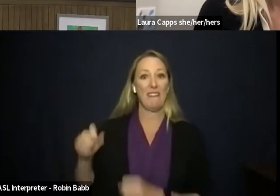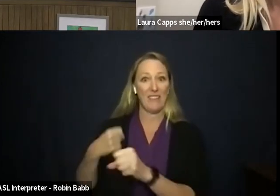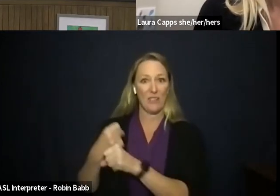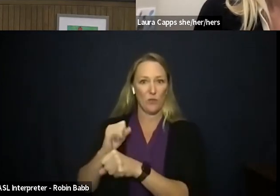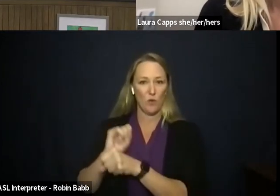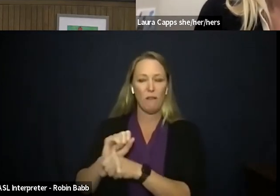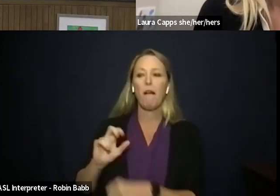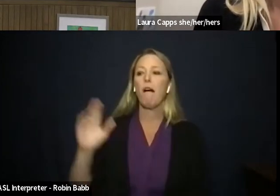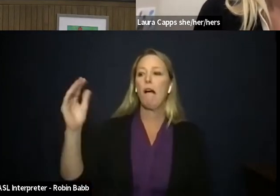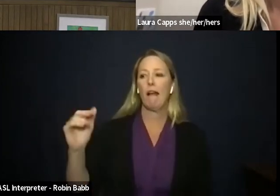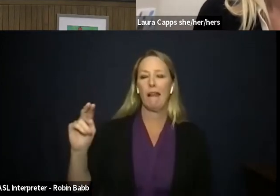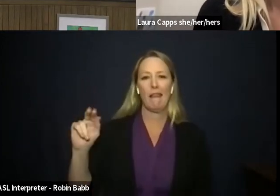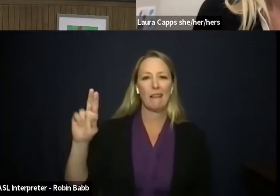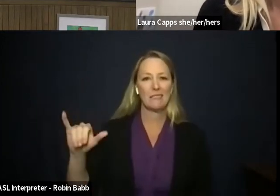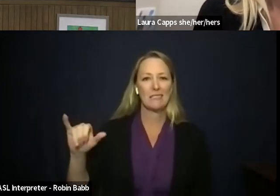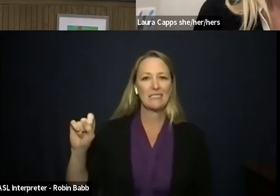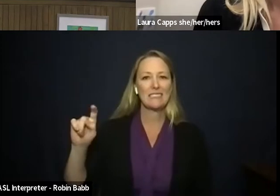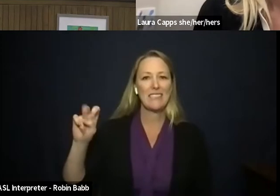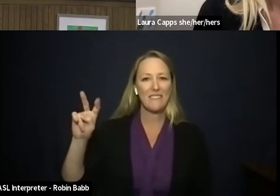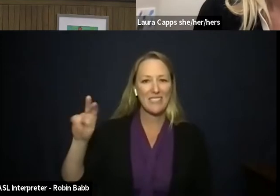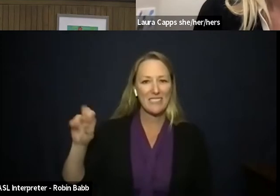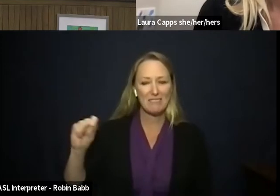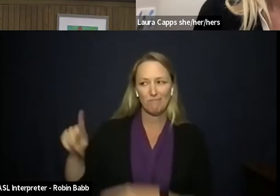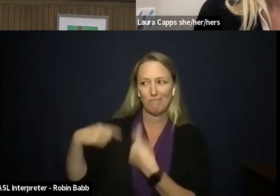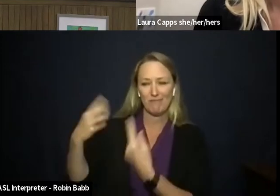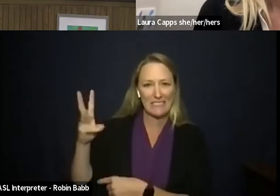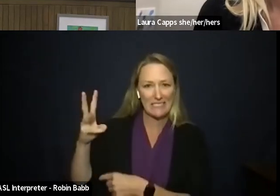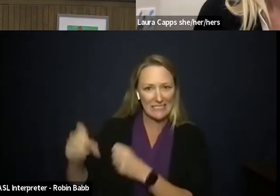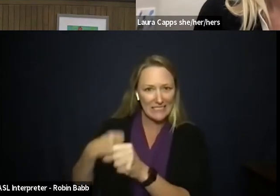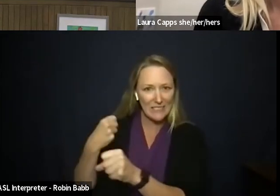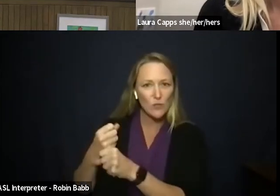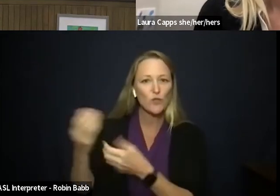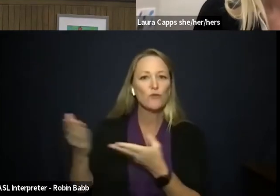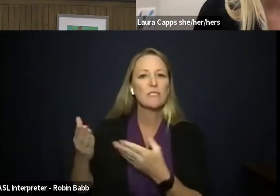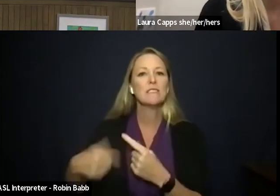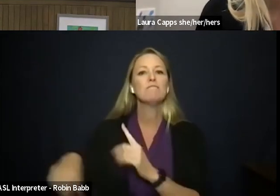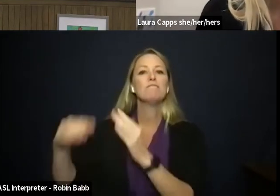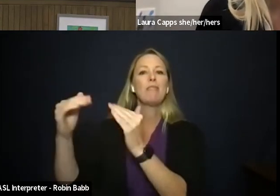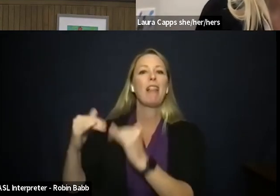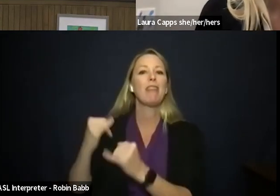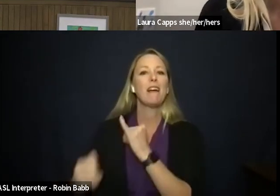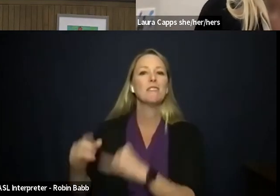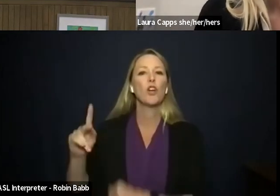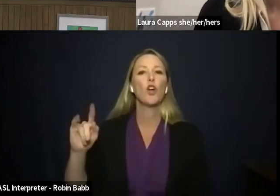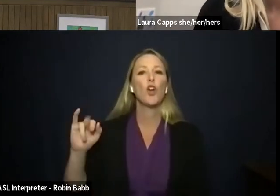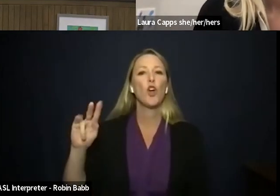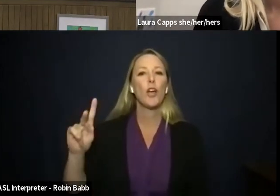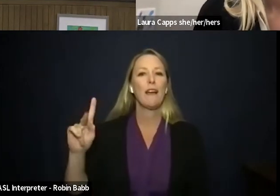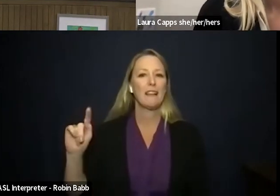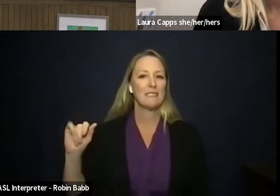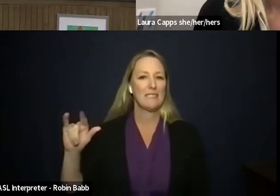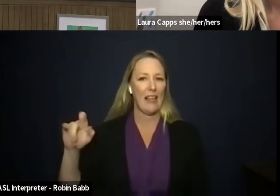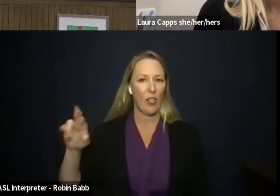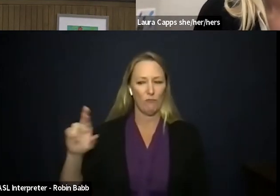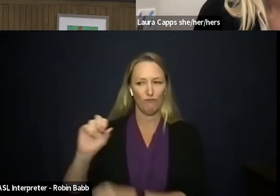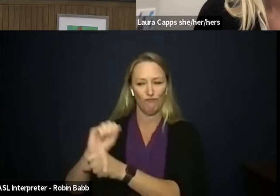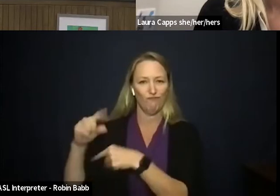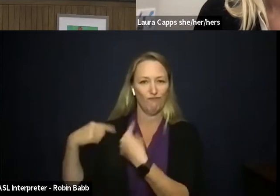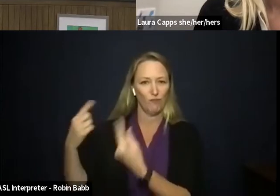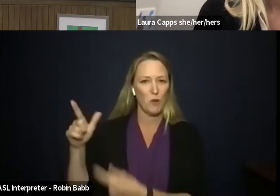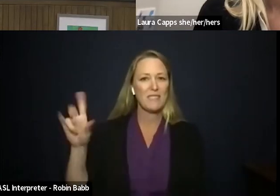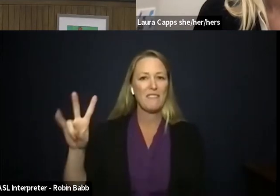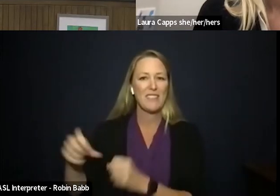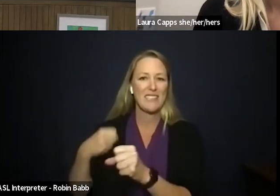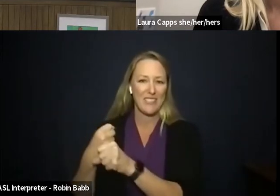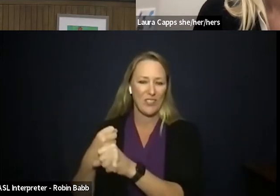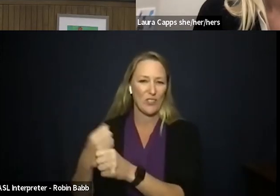nancy stevens with 16 years of service and kirk taylor with 27 years of service thank